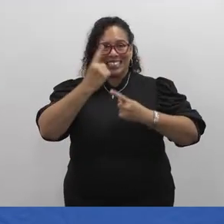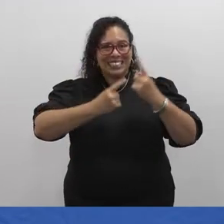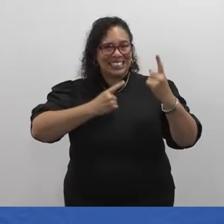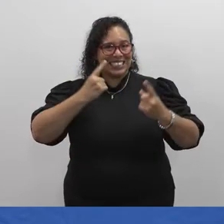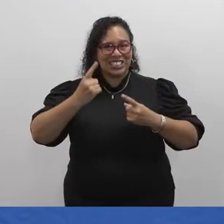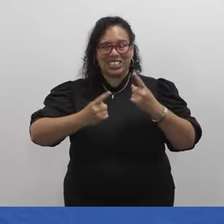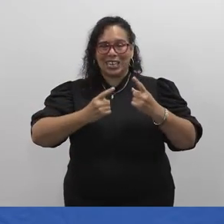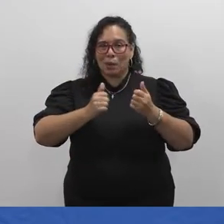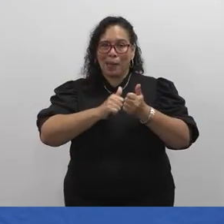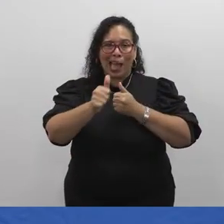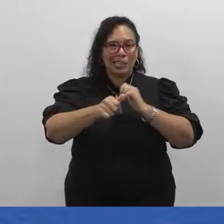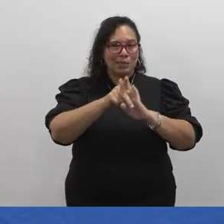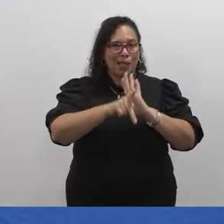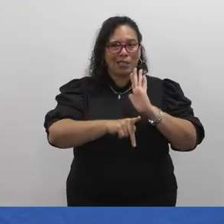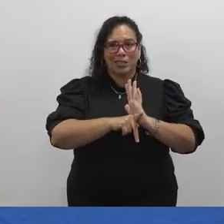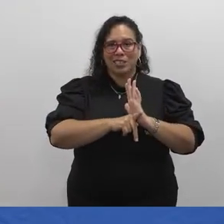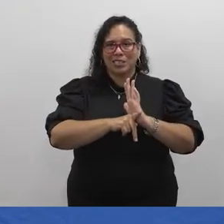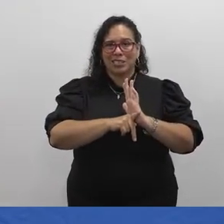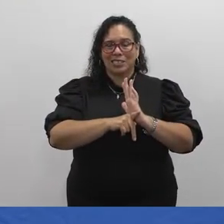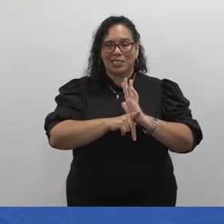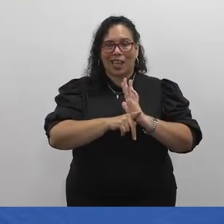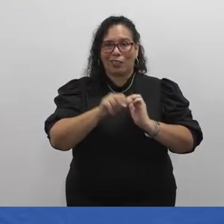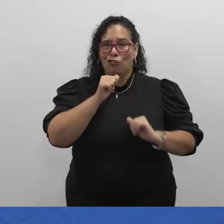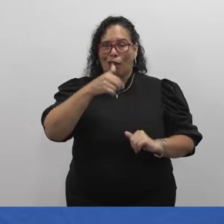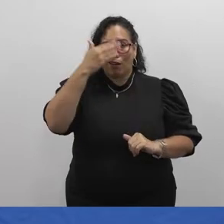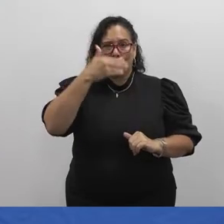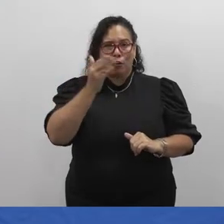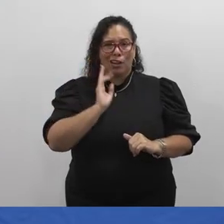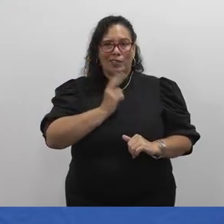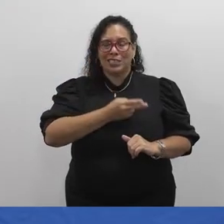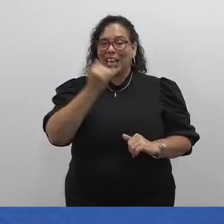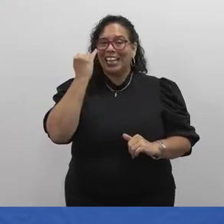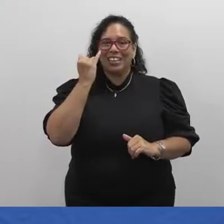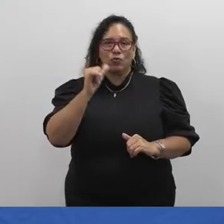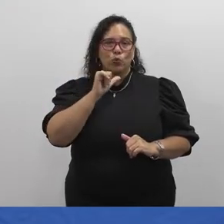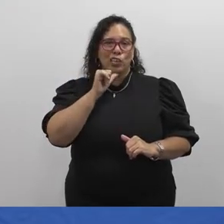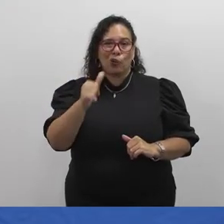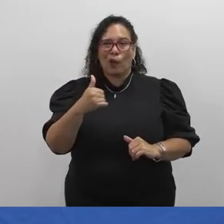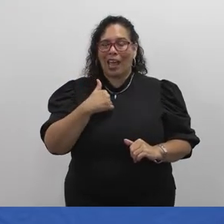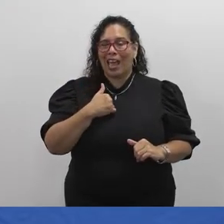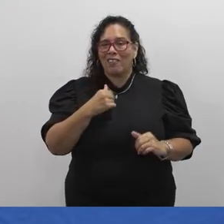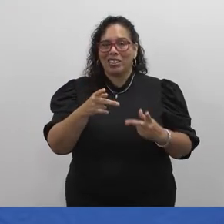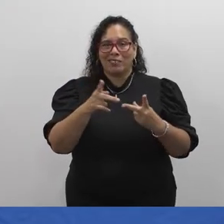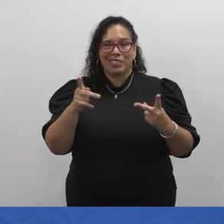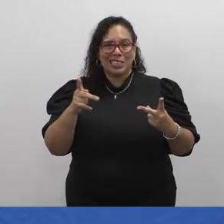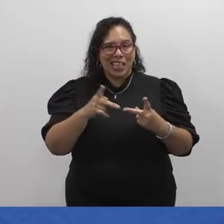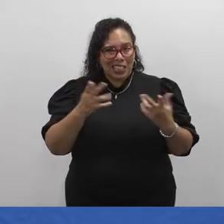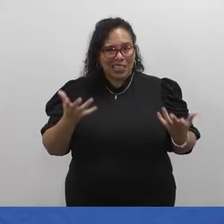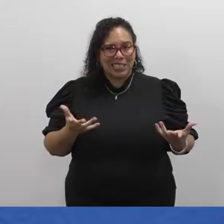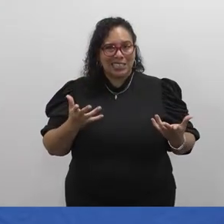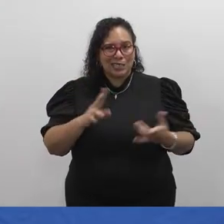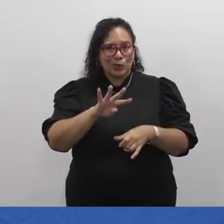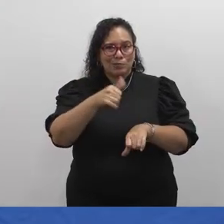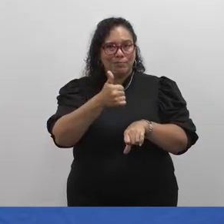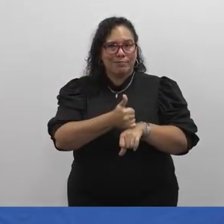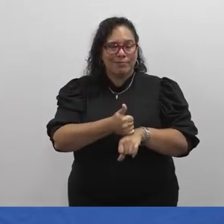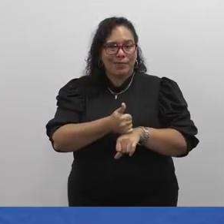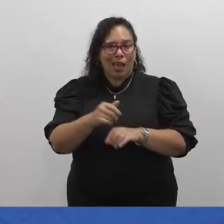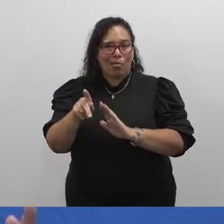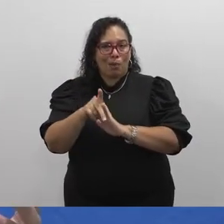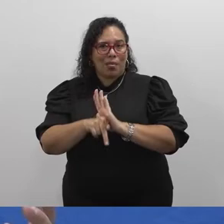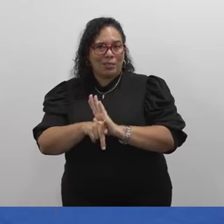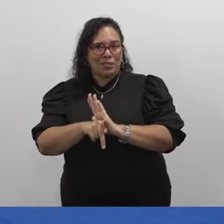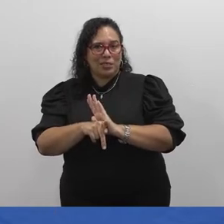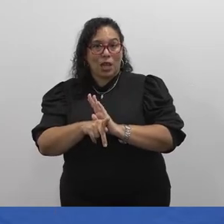passing policies that are not yet before us if we do not have the facilities to be able to implement those policies. So